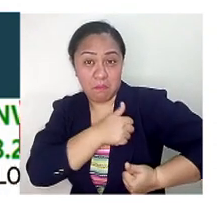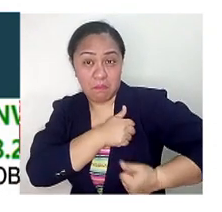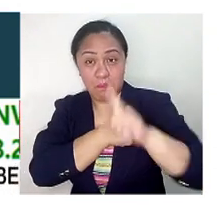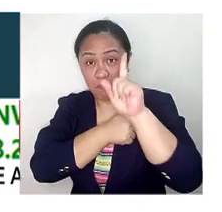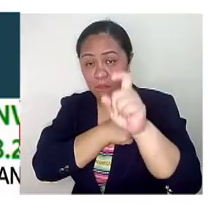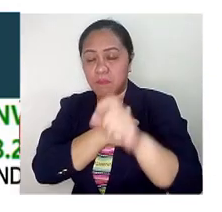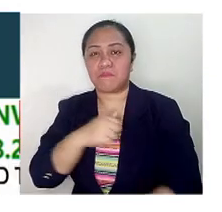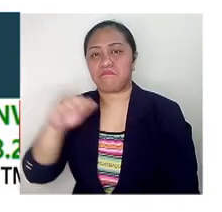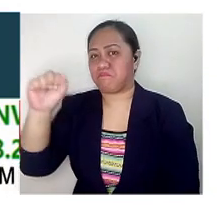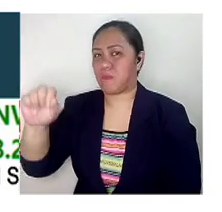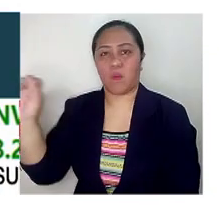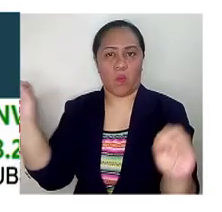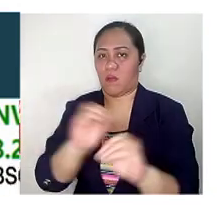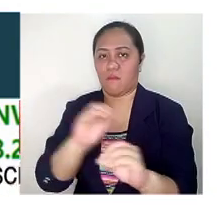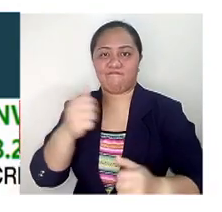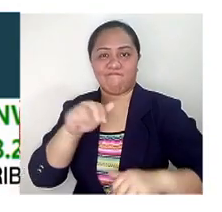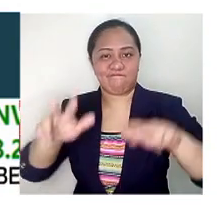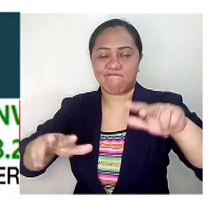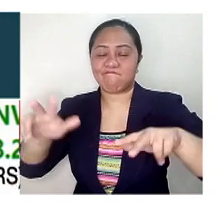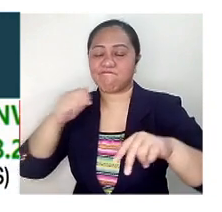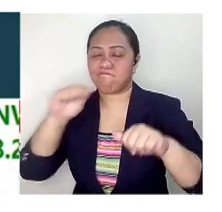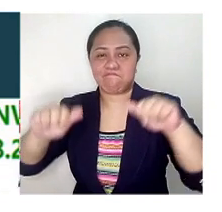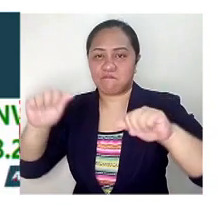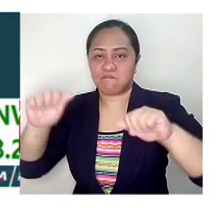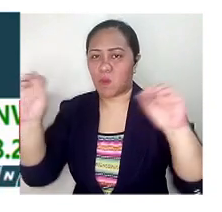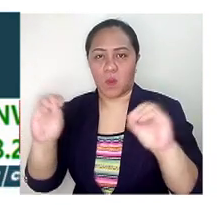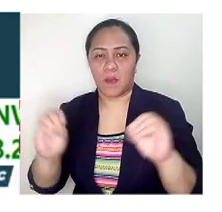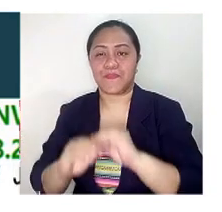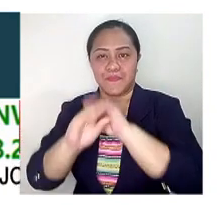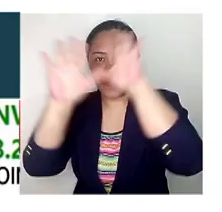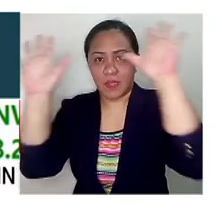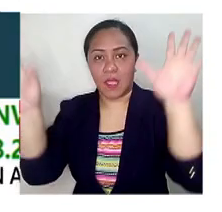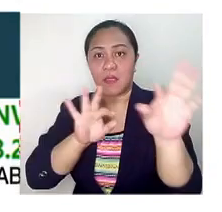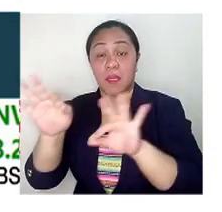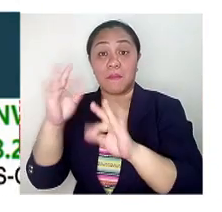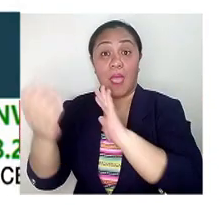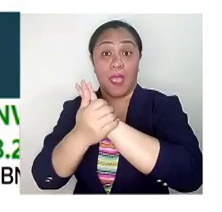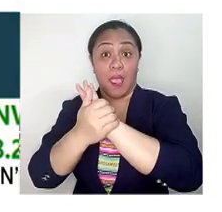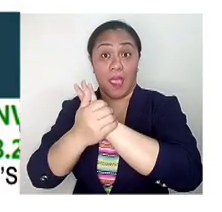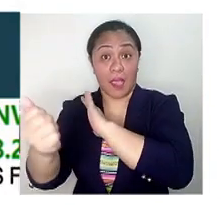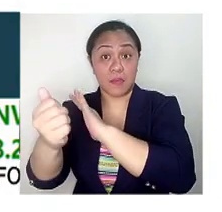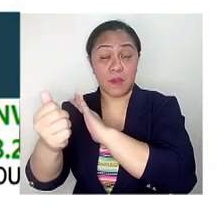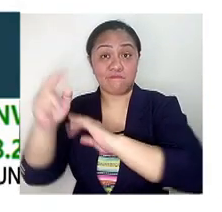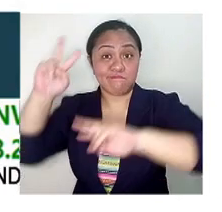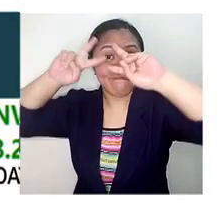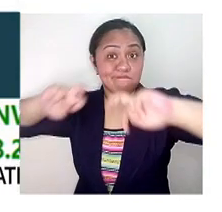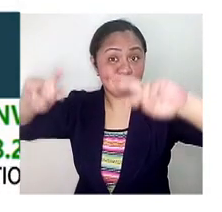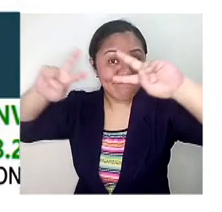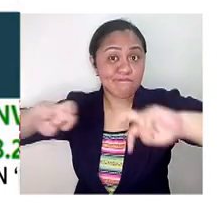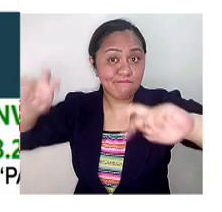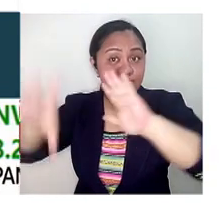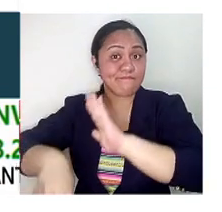mean, very clearly, even without expert analysis of these outposts, it's an